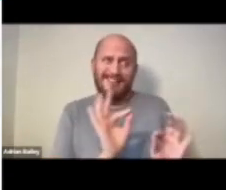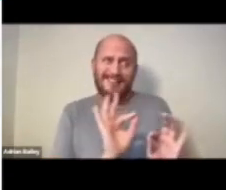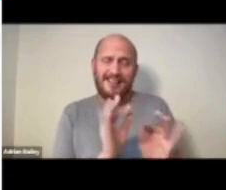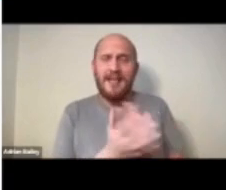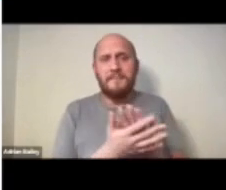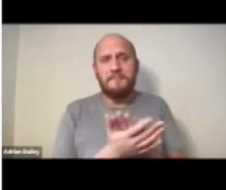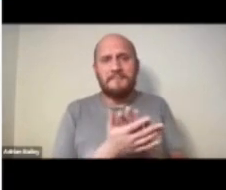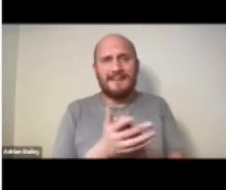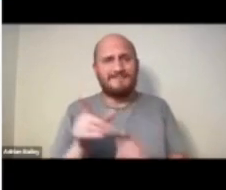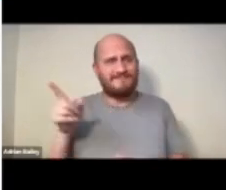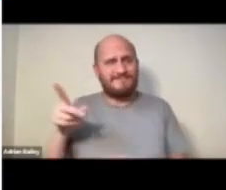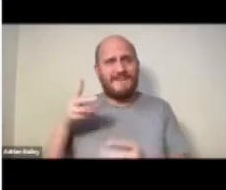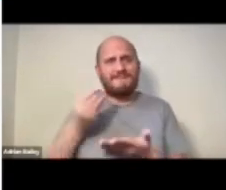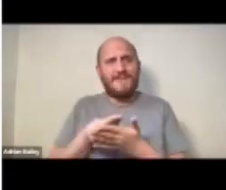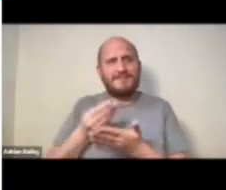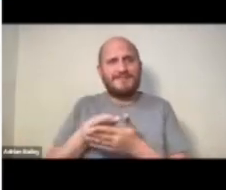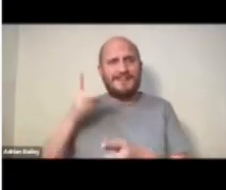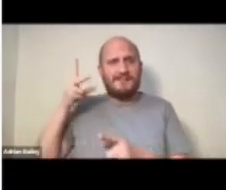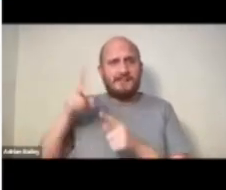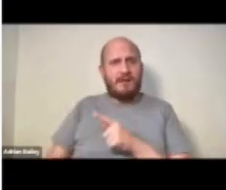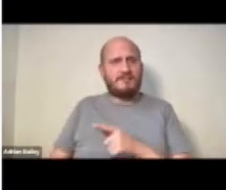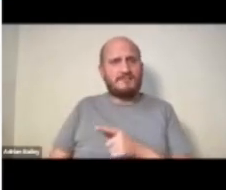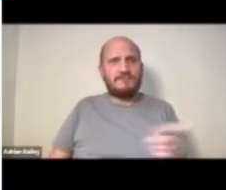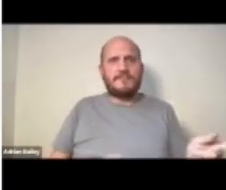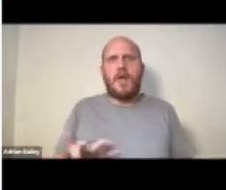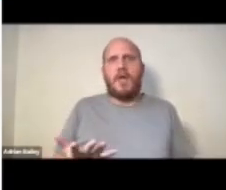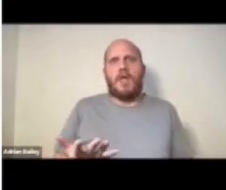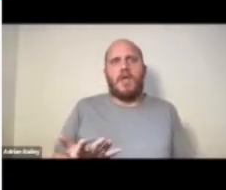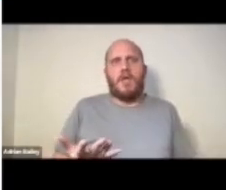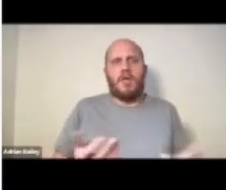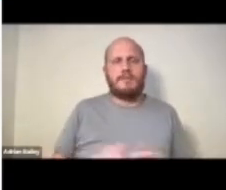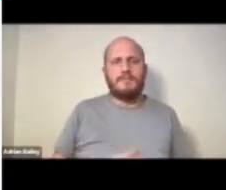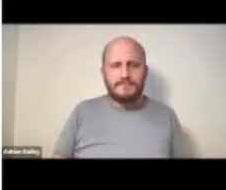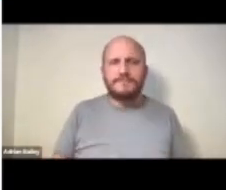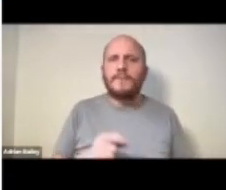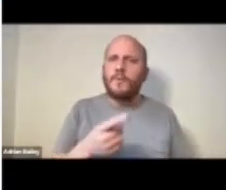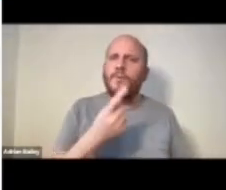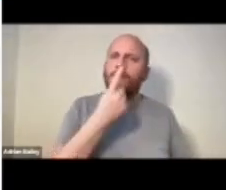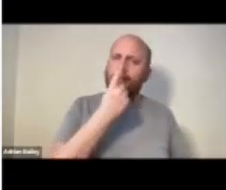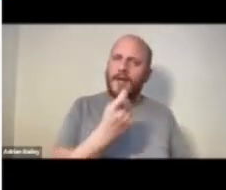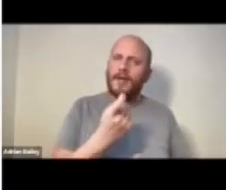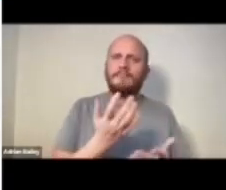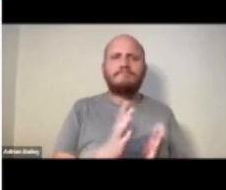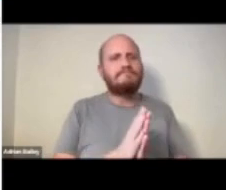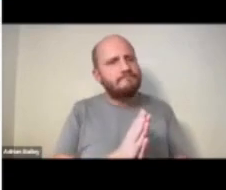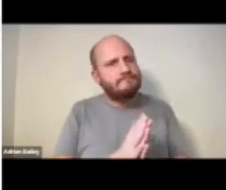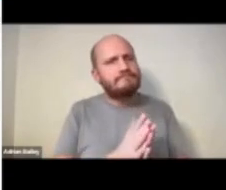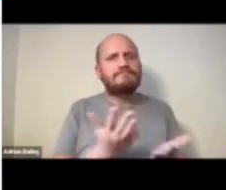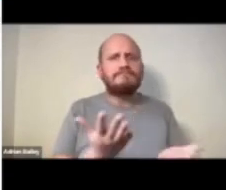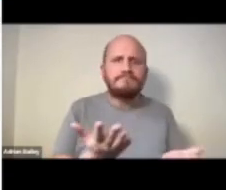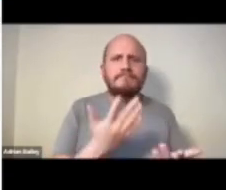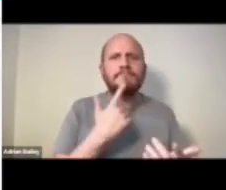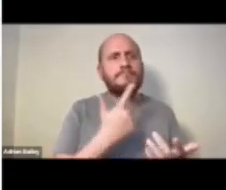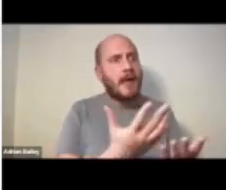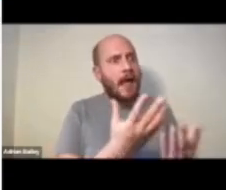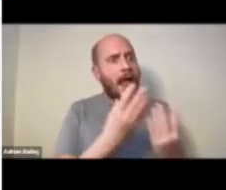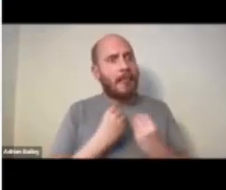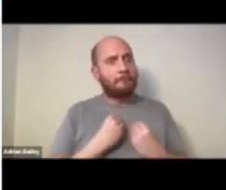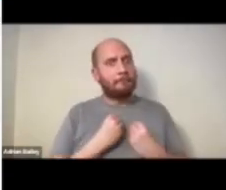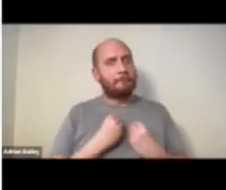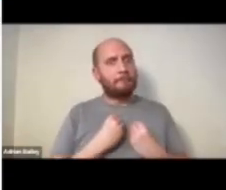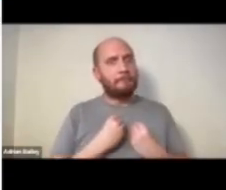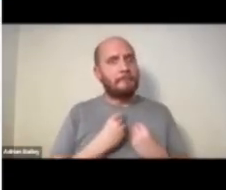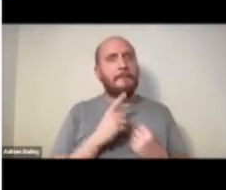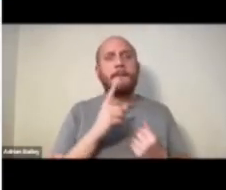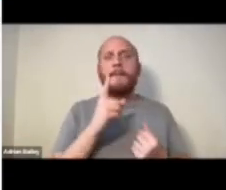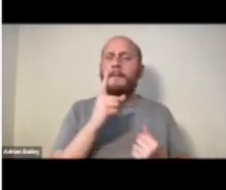you need to do is say hi, explain that you need people to help with a survey, and ask them if they'd like to help you out. Where it goes from there does